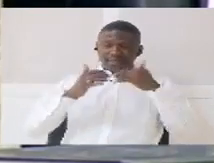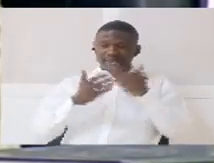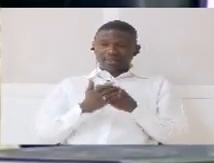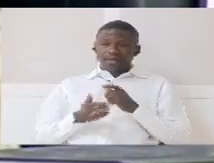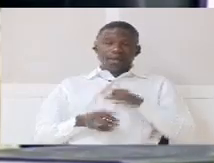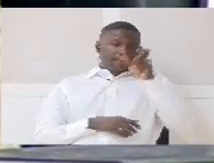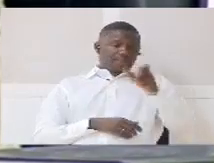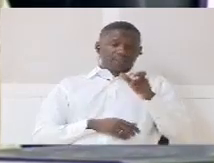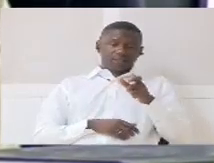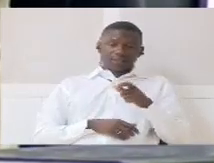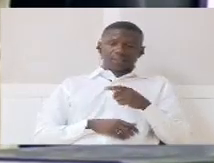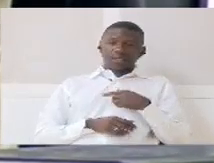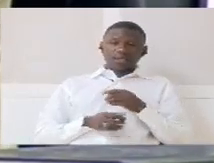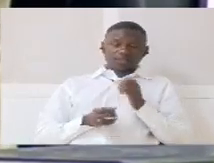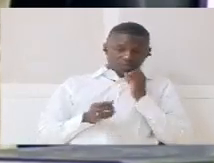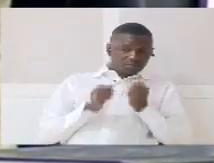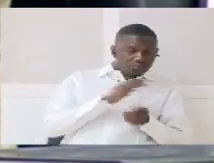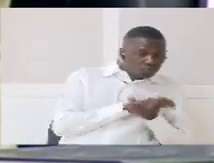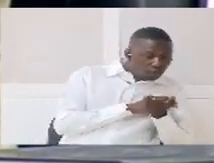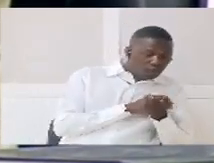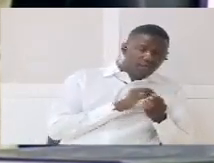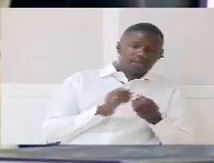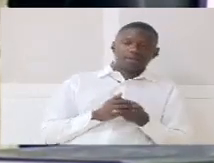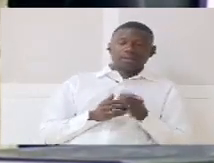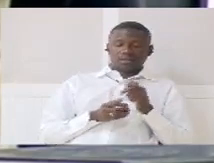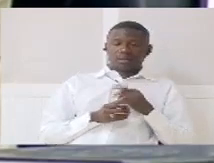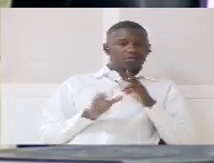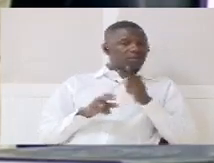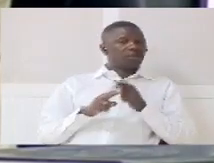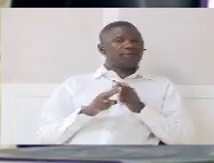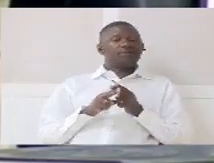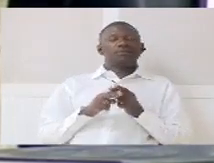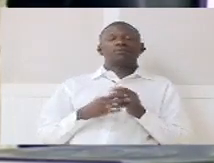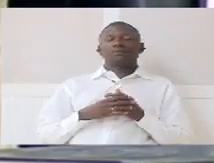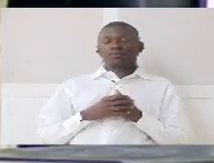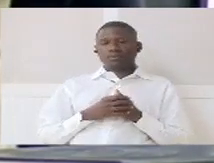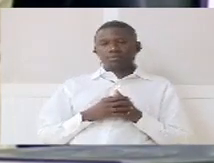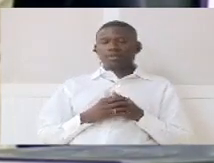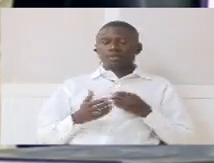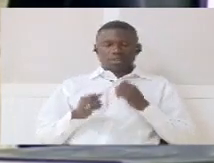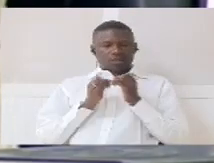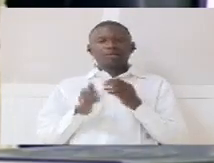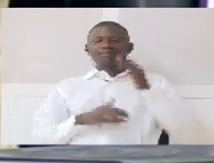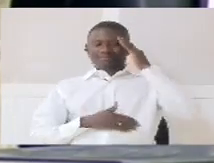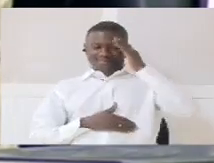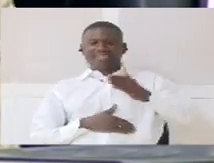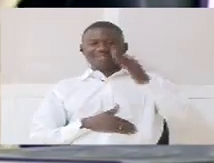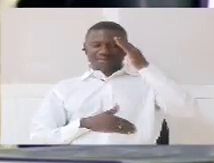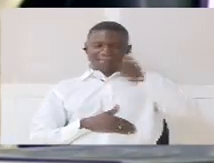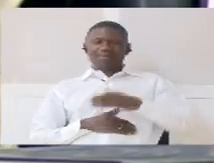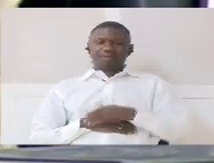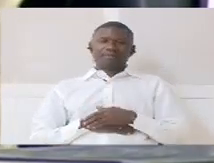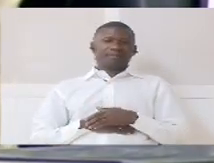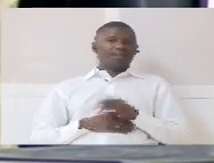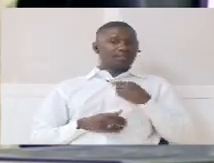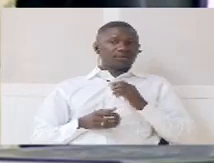is a plan. Is a set-up plan. Is a setup for you. So you say, so be careful. Okay, thank you. I'll tell him thank you. He told